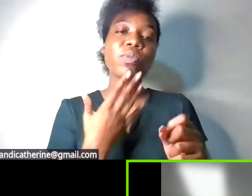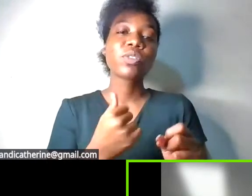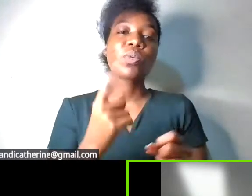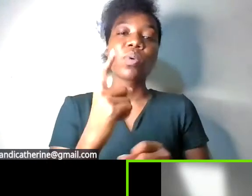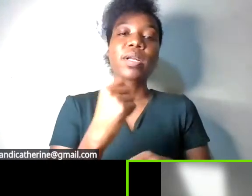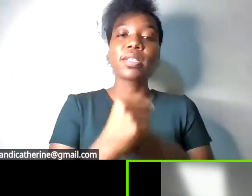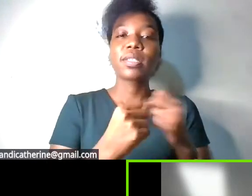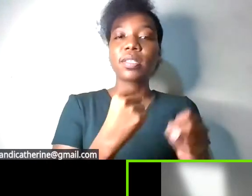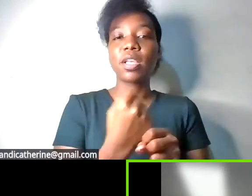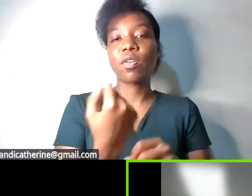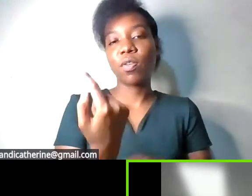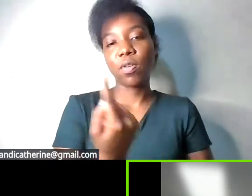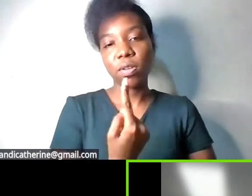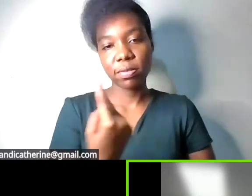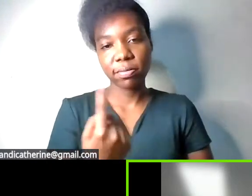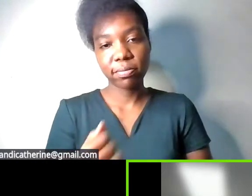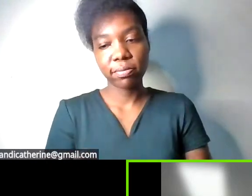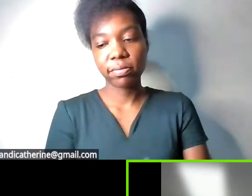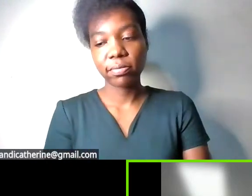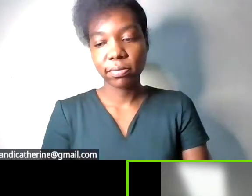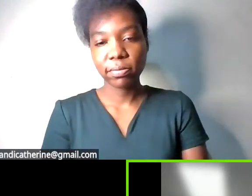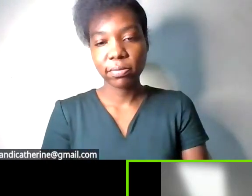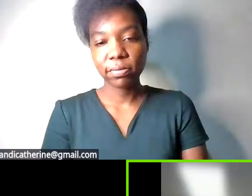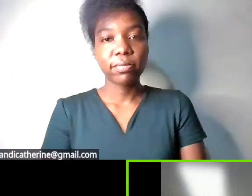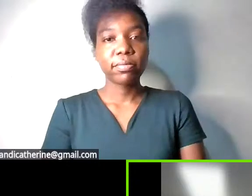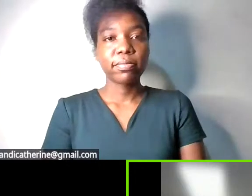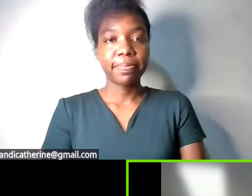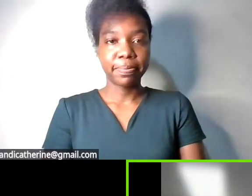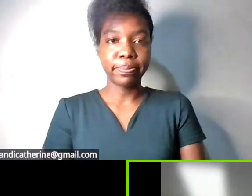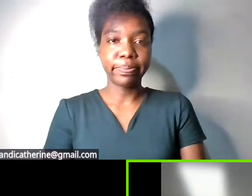they've passed all their courses.